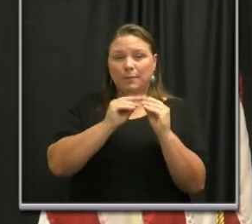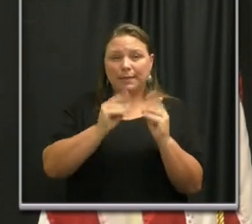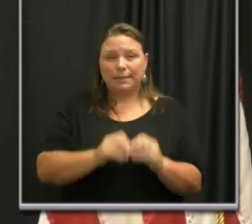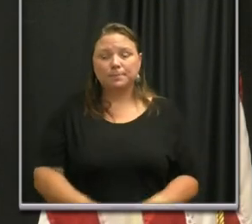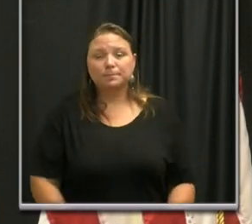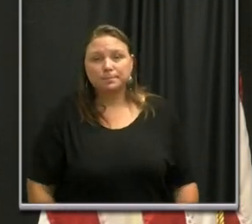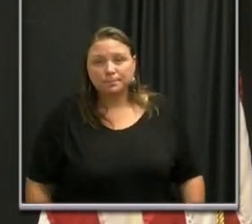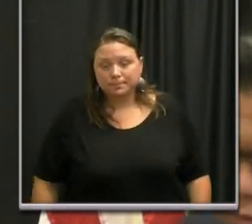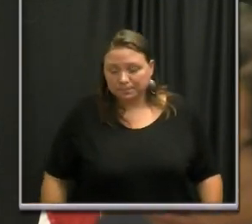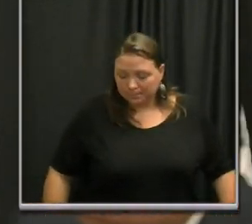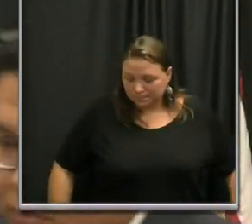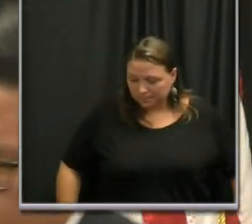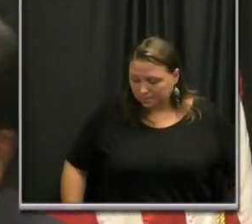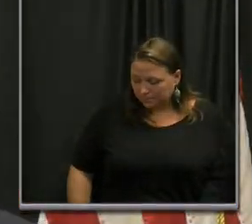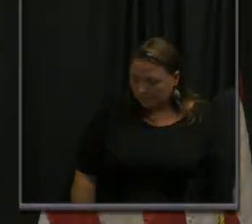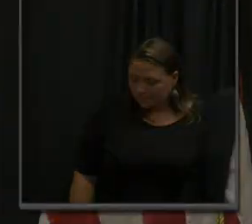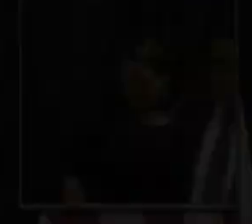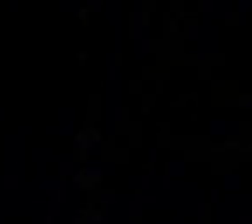event.